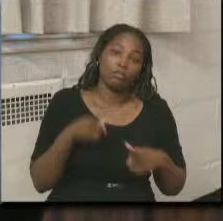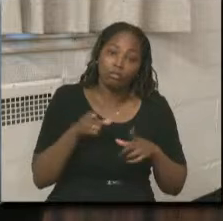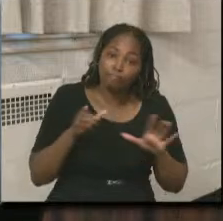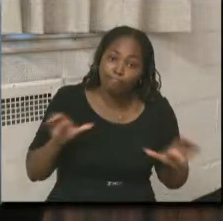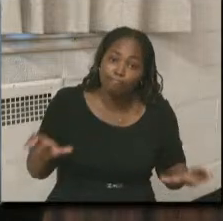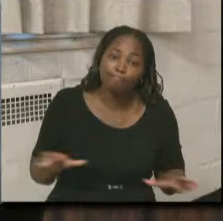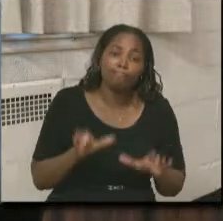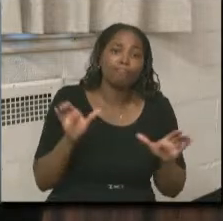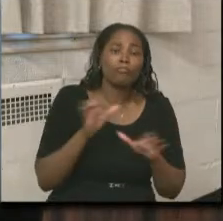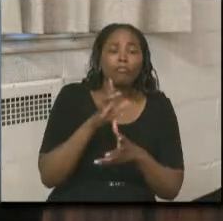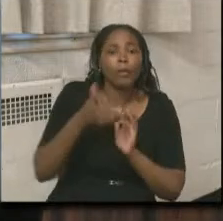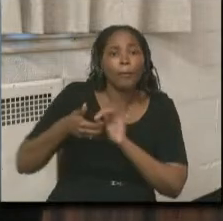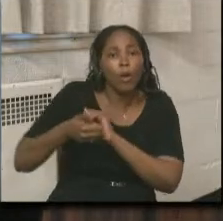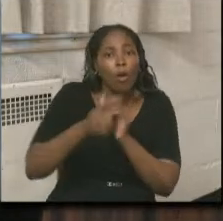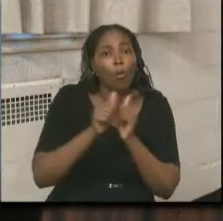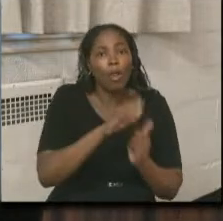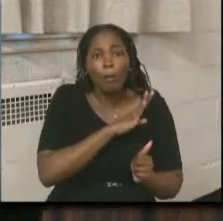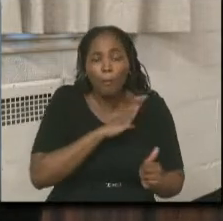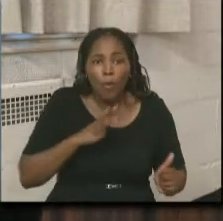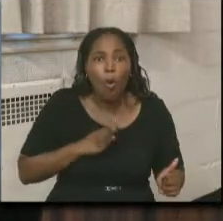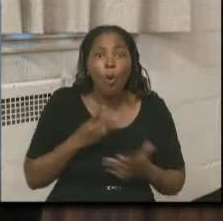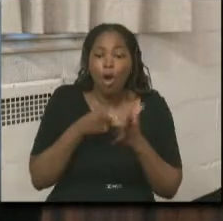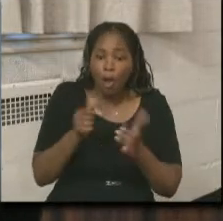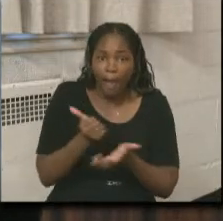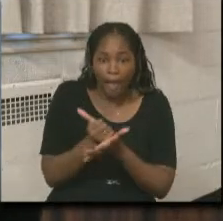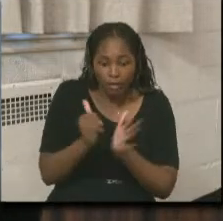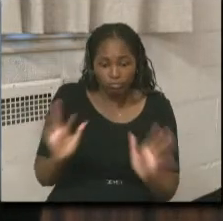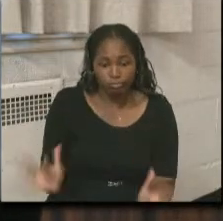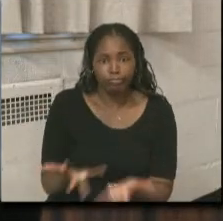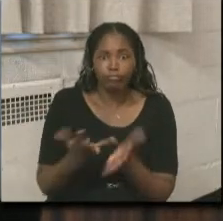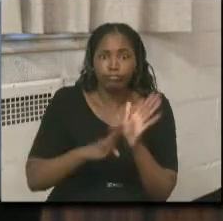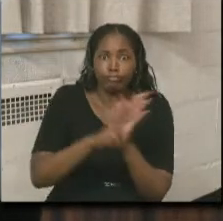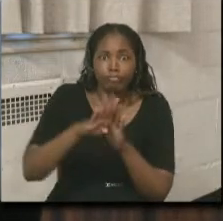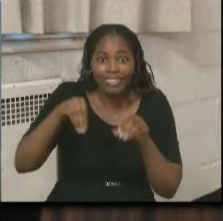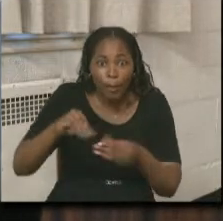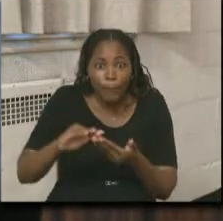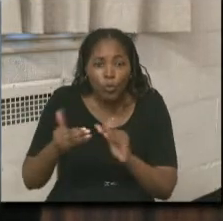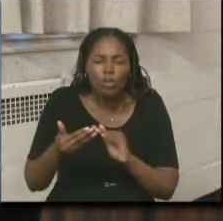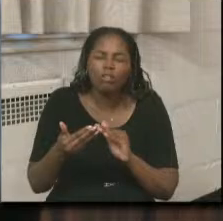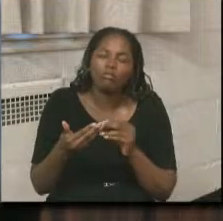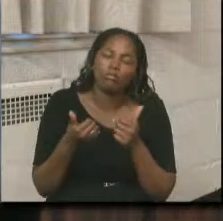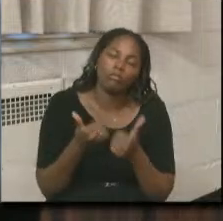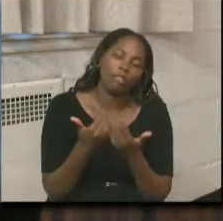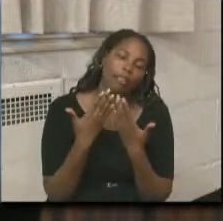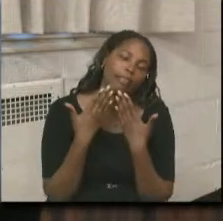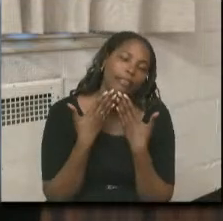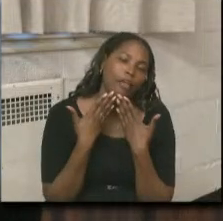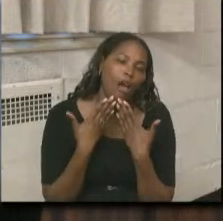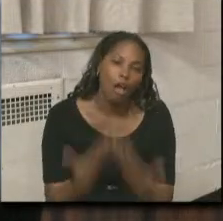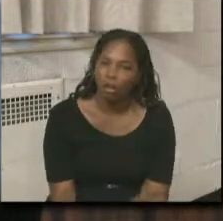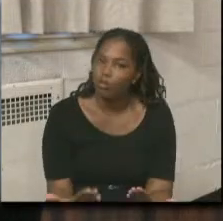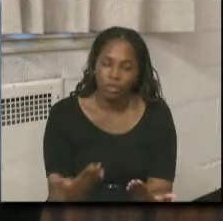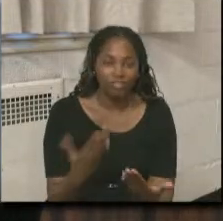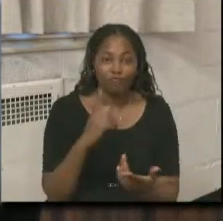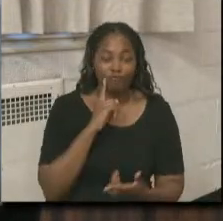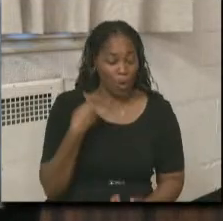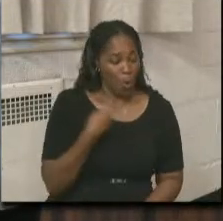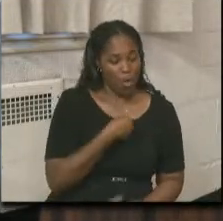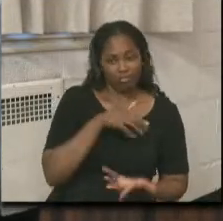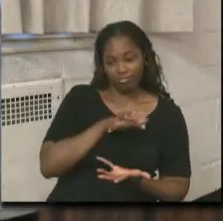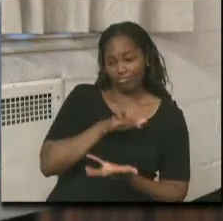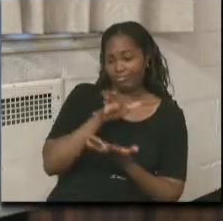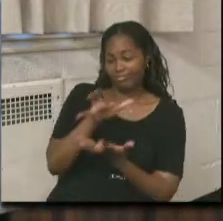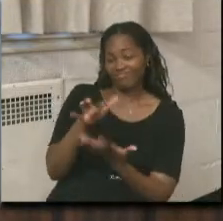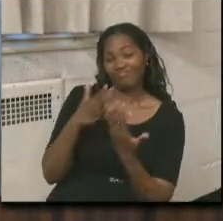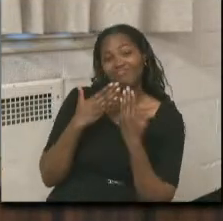the excellence that you've executed inside of the community, we simply want to say thank you. So from us to you, this is an